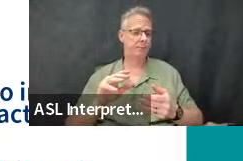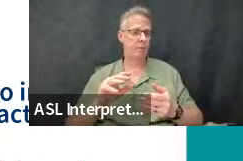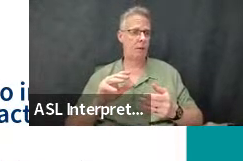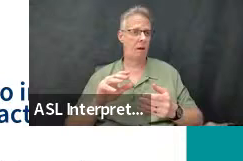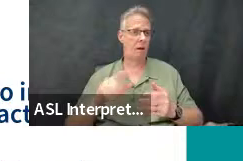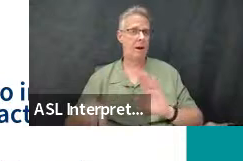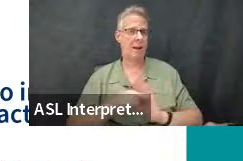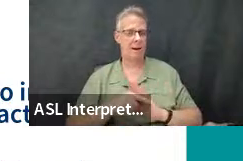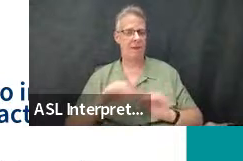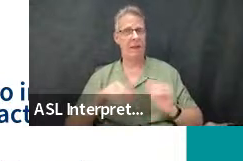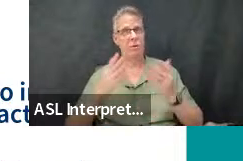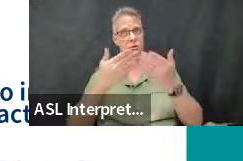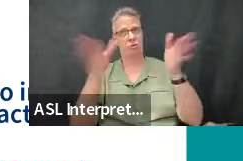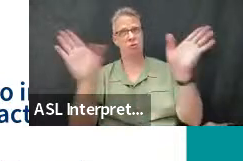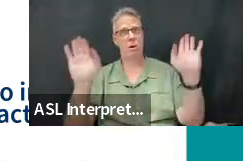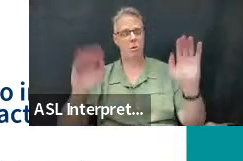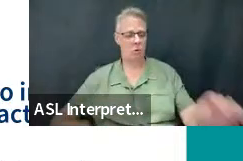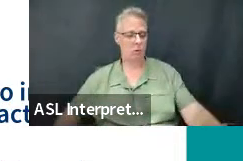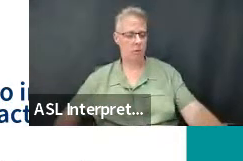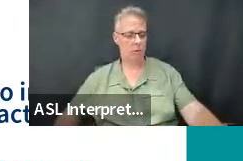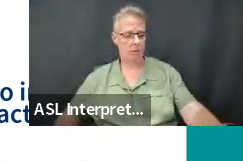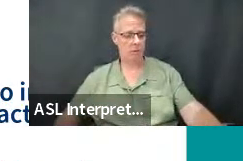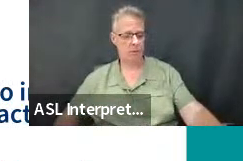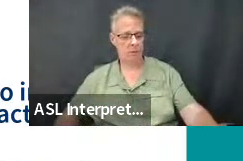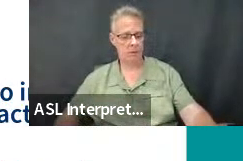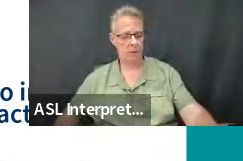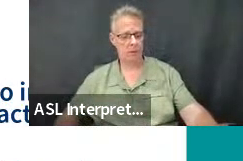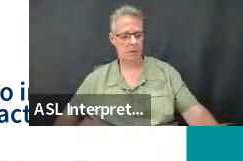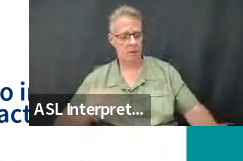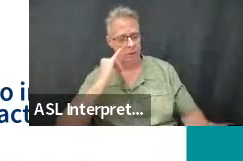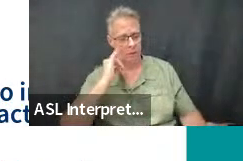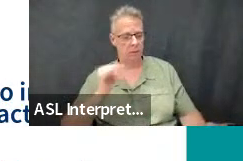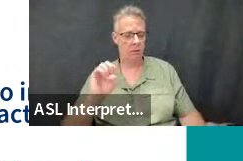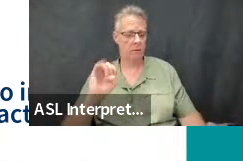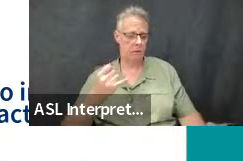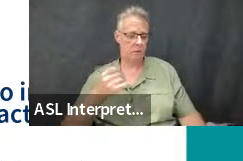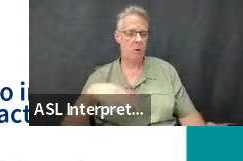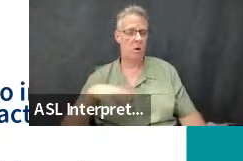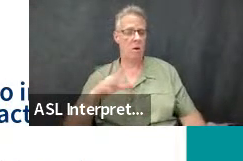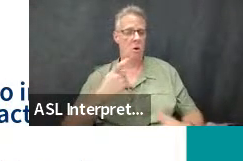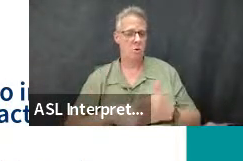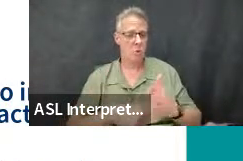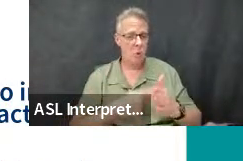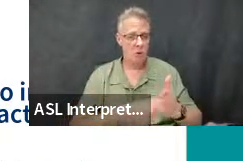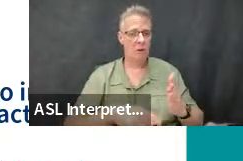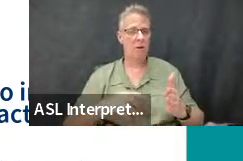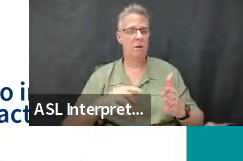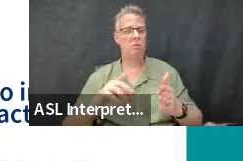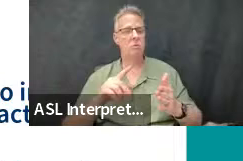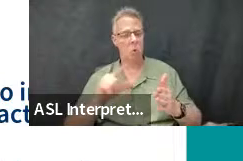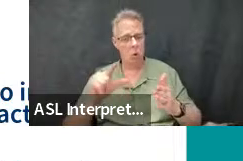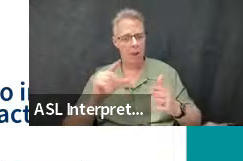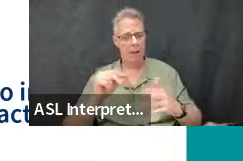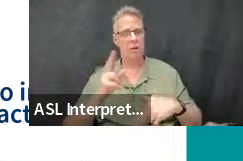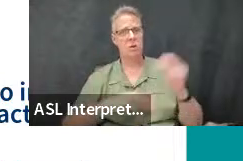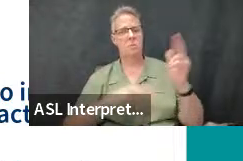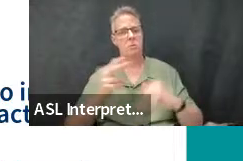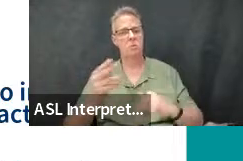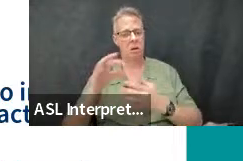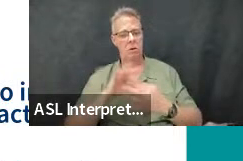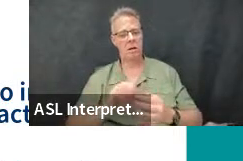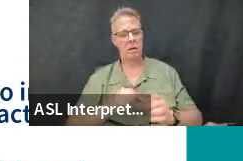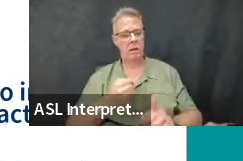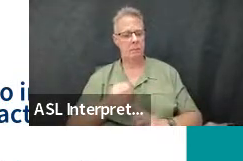adversely than the general population. And similar to environmental justice, the tolling, transportation costs, and construction-related